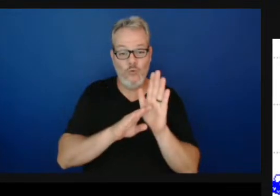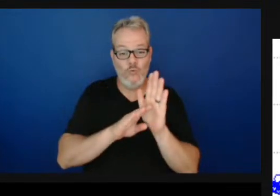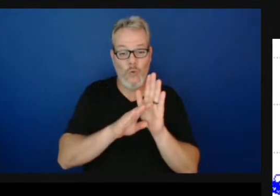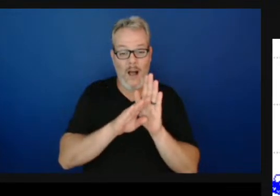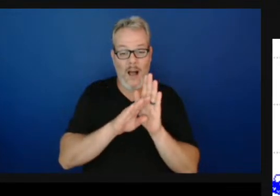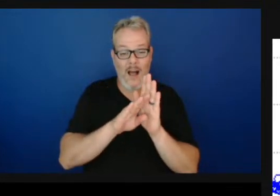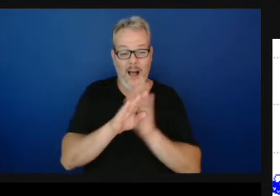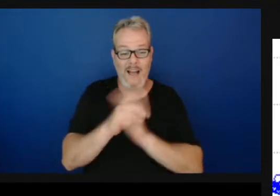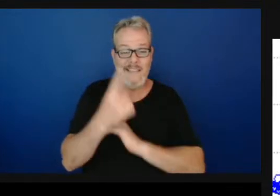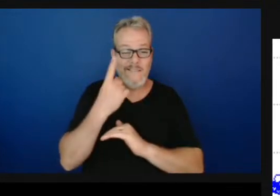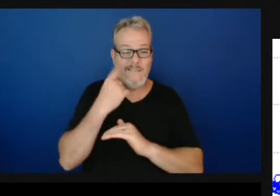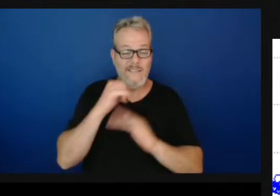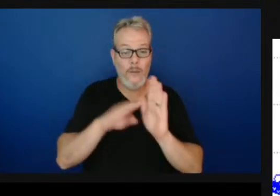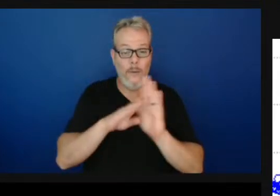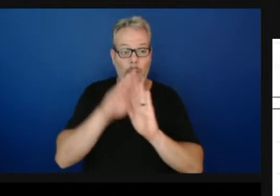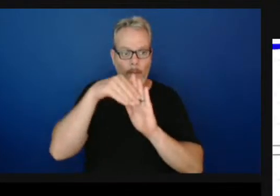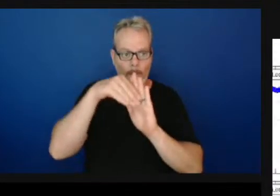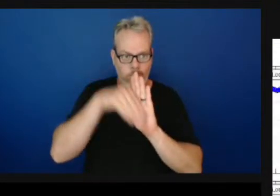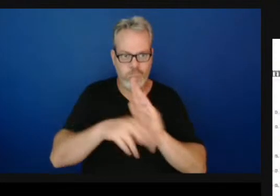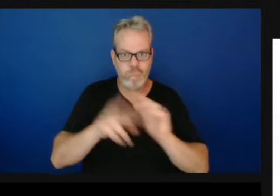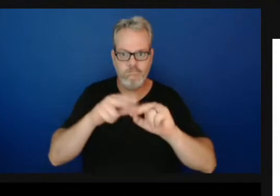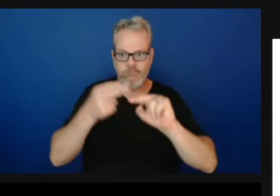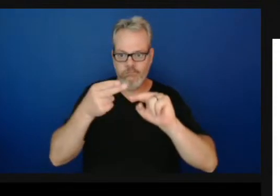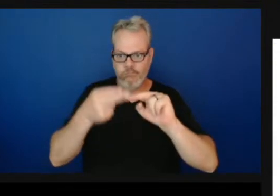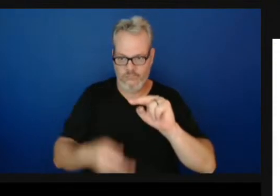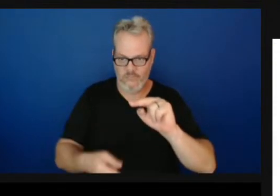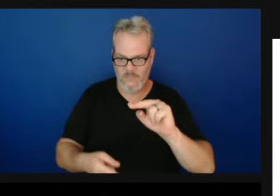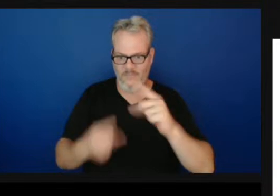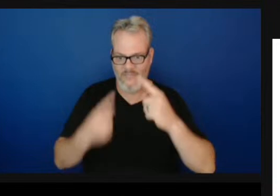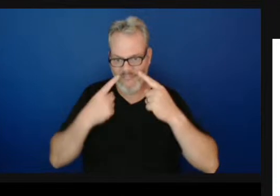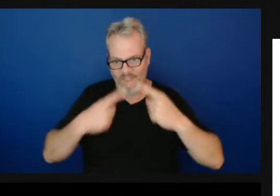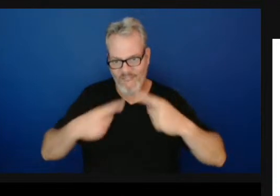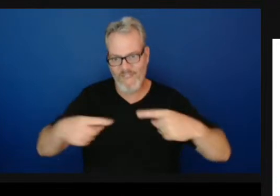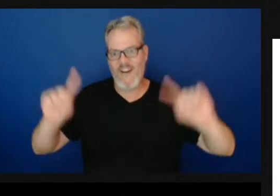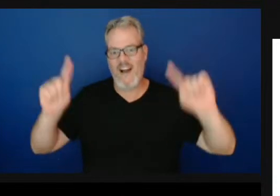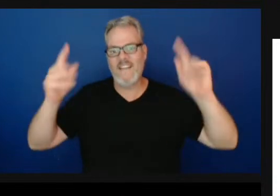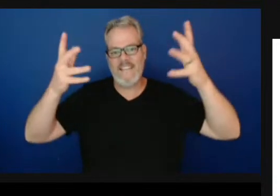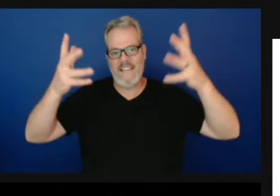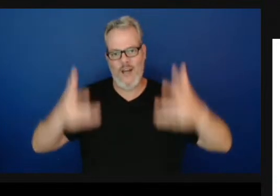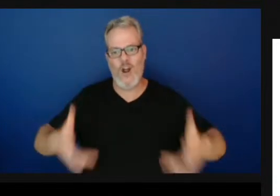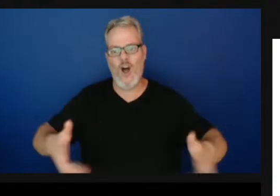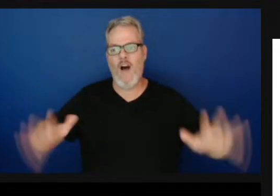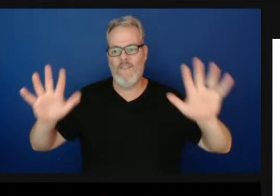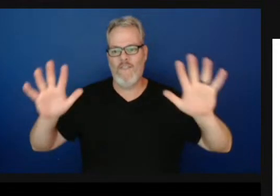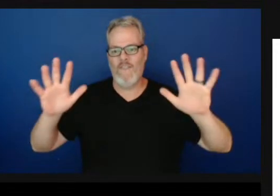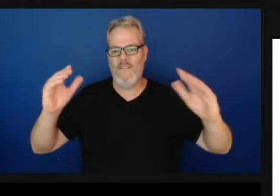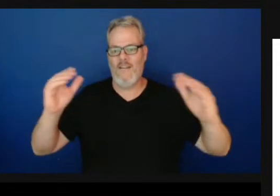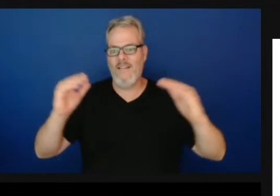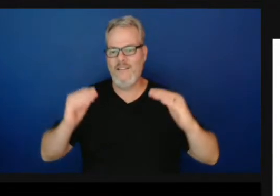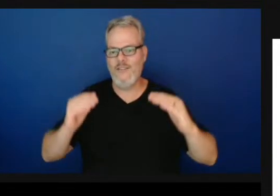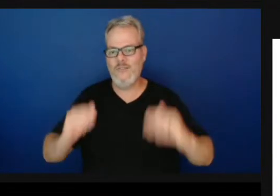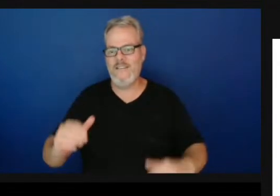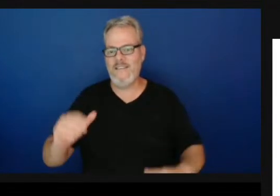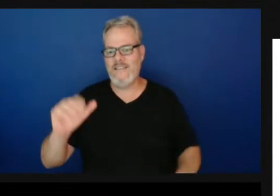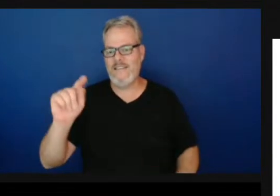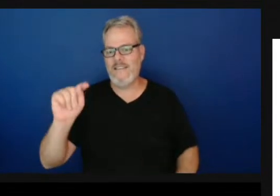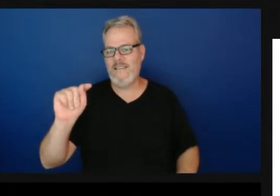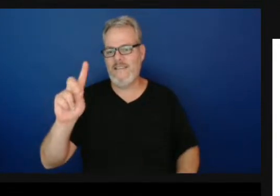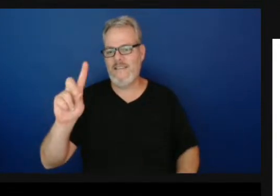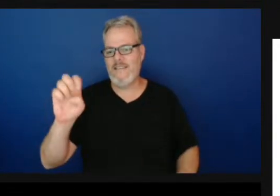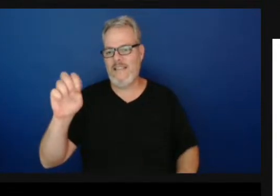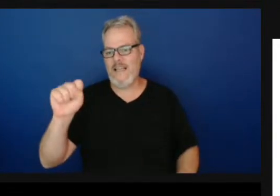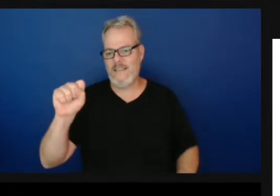now. So it's now finally cut off at the eruption site and further down rift. Here it is further down rift, 8 miles down the southwest